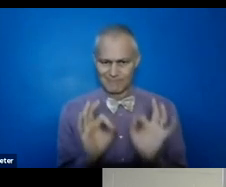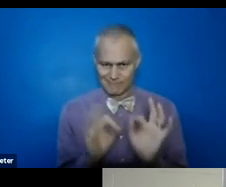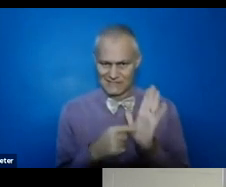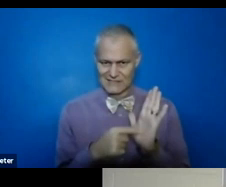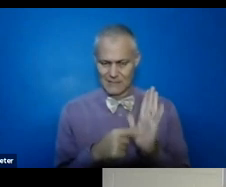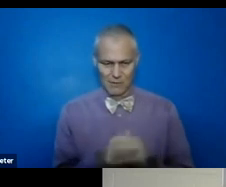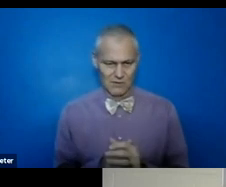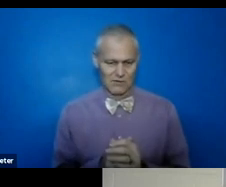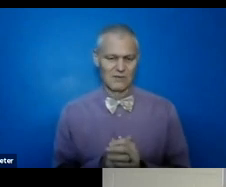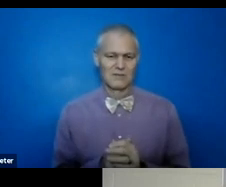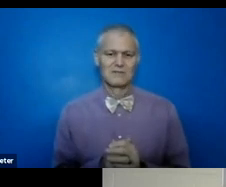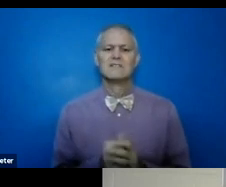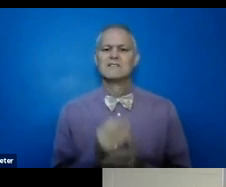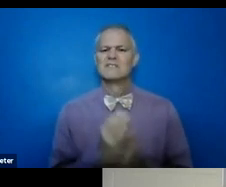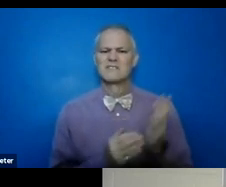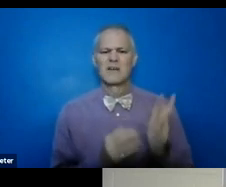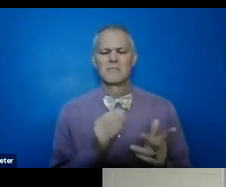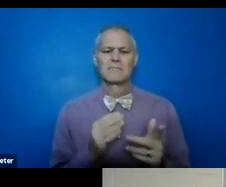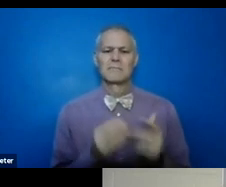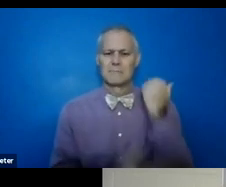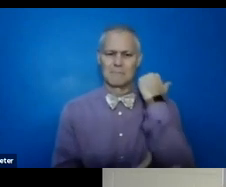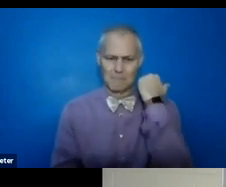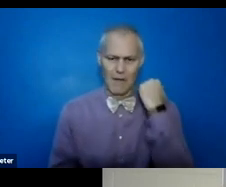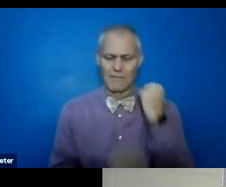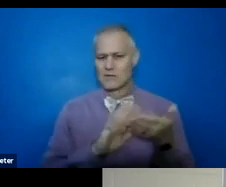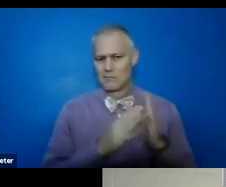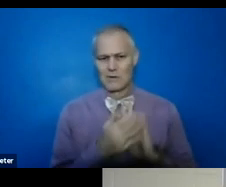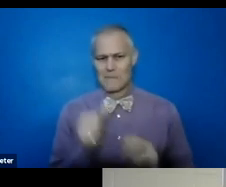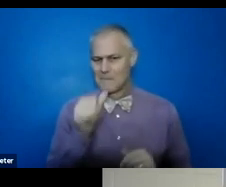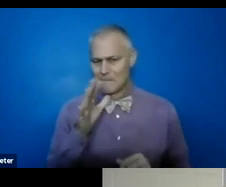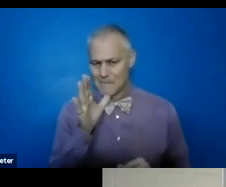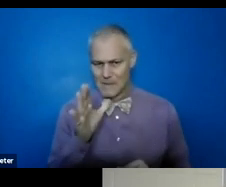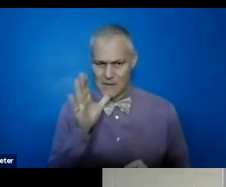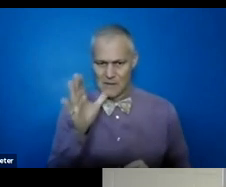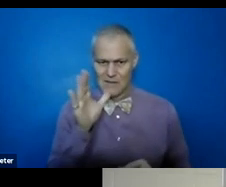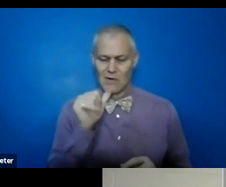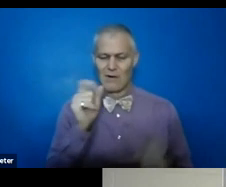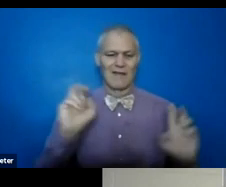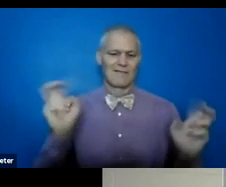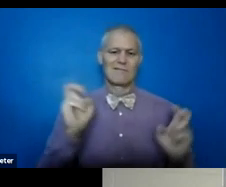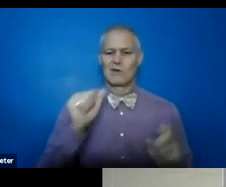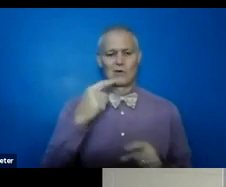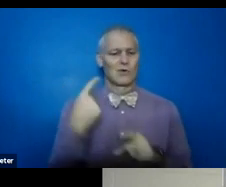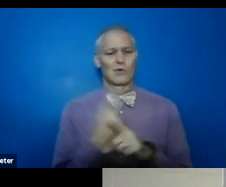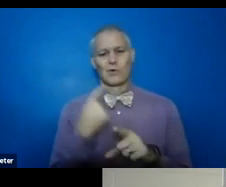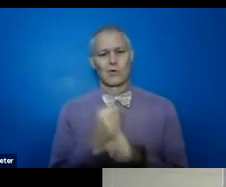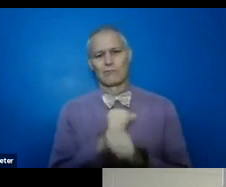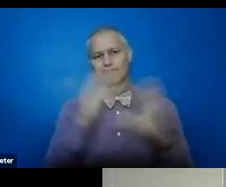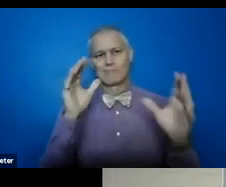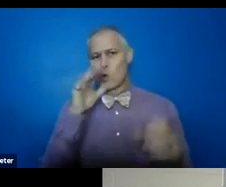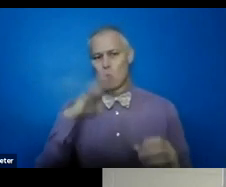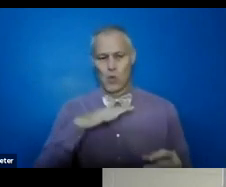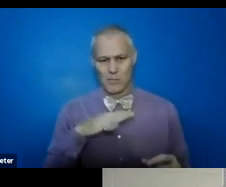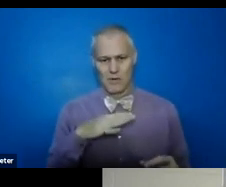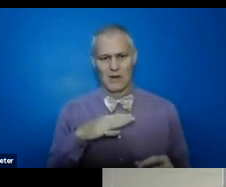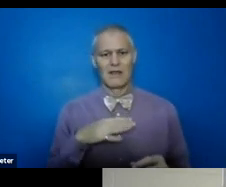about in some of these impoverished communities where mothers don't have that correct understanding of womanhood either, and they're